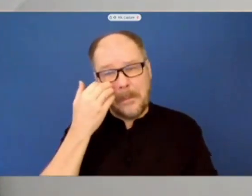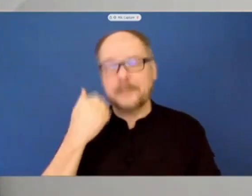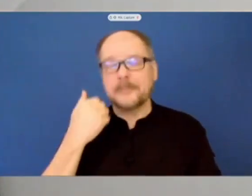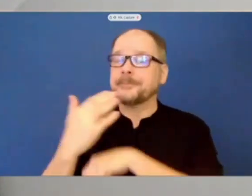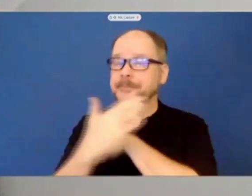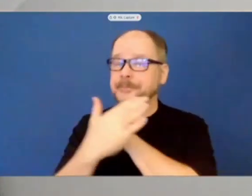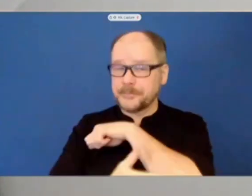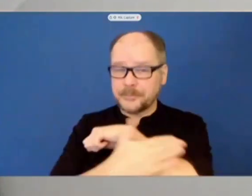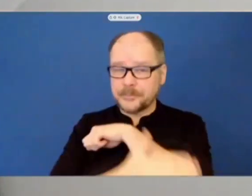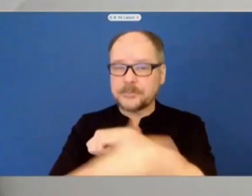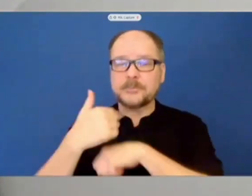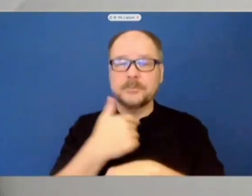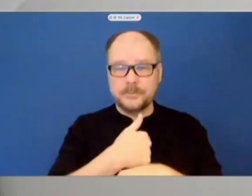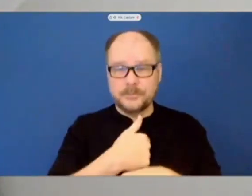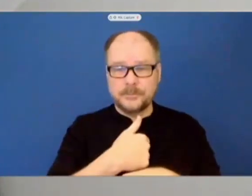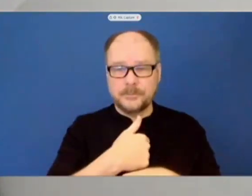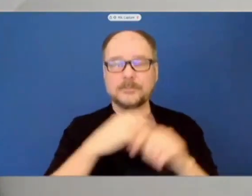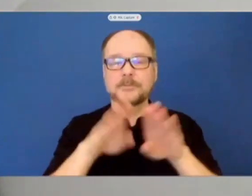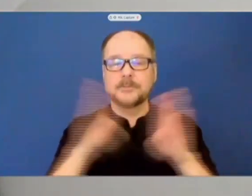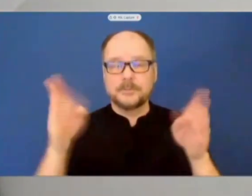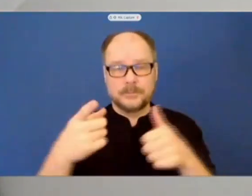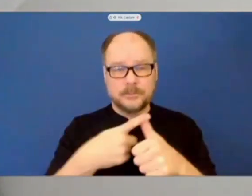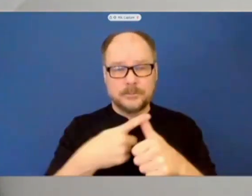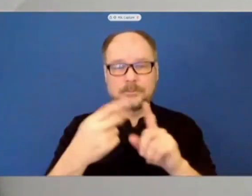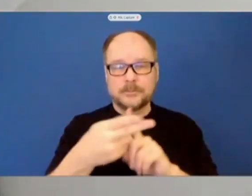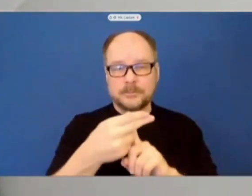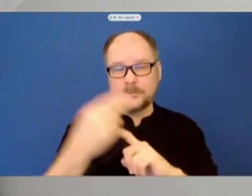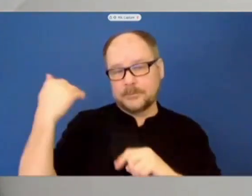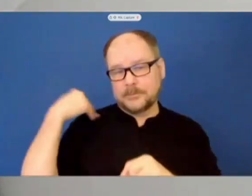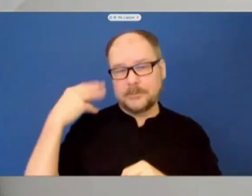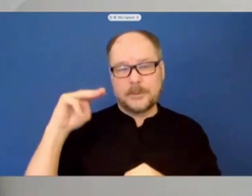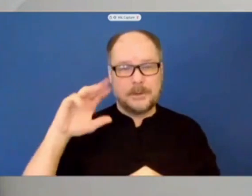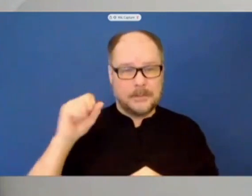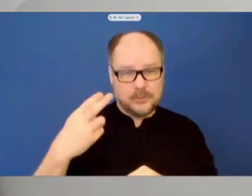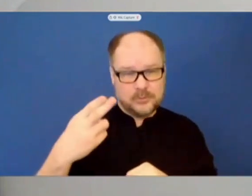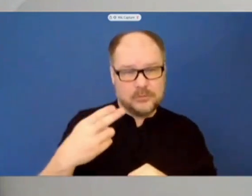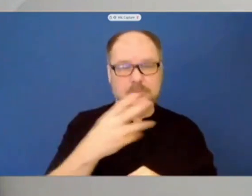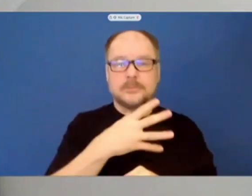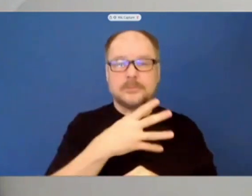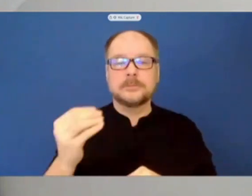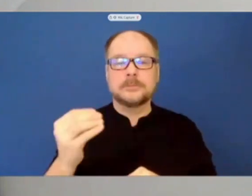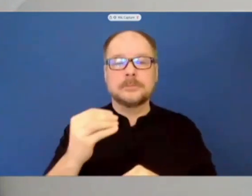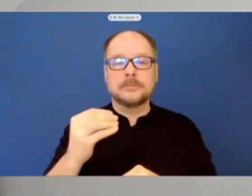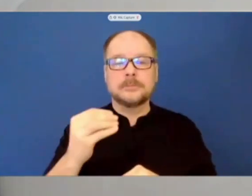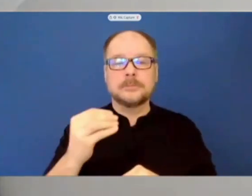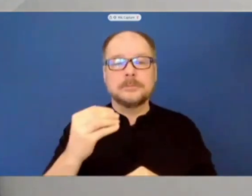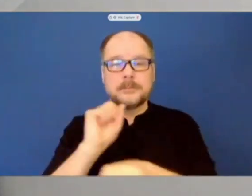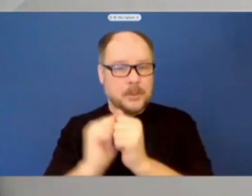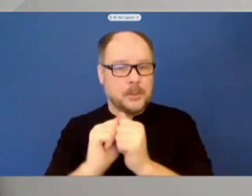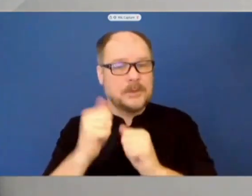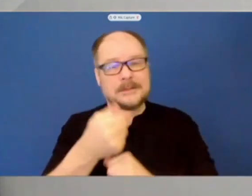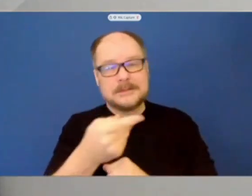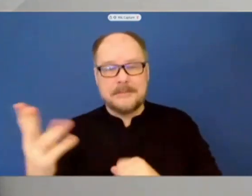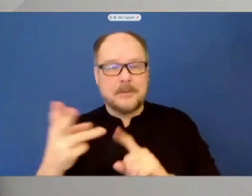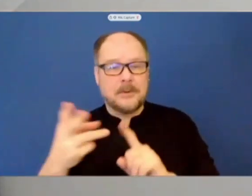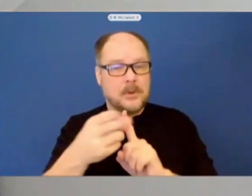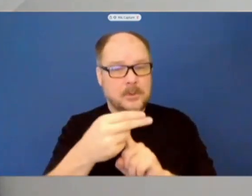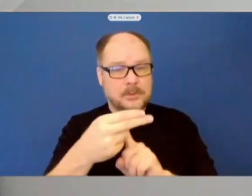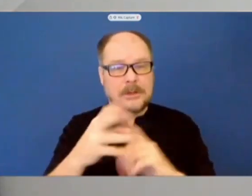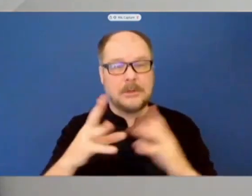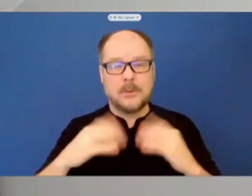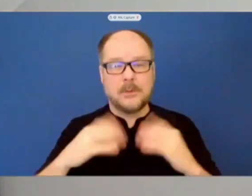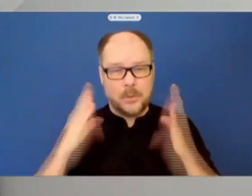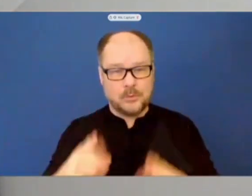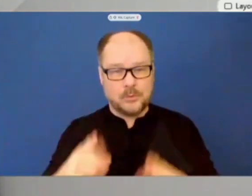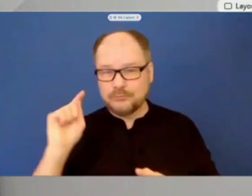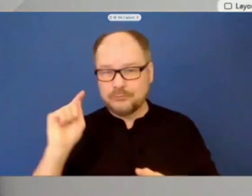opened up our initial hotels back in March and have been really working with hotel owners for the last year throughout this, and really